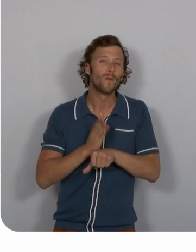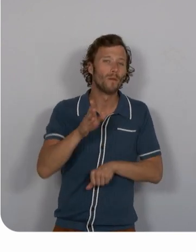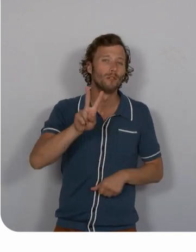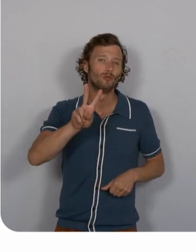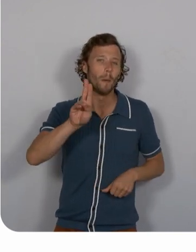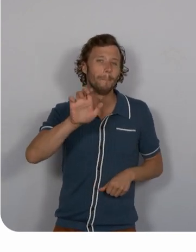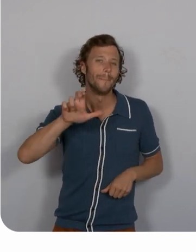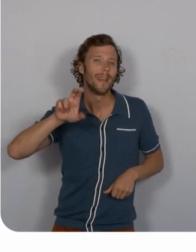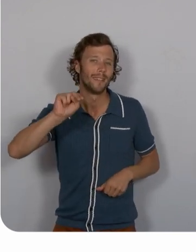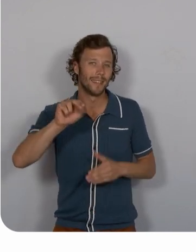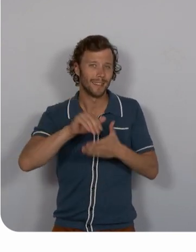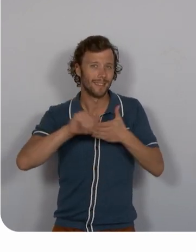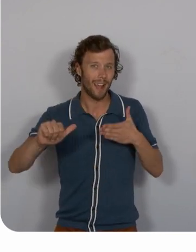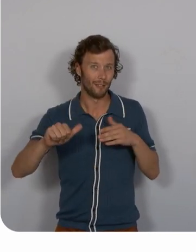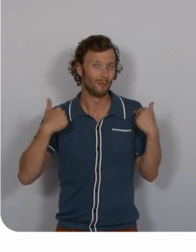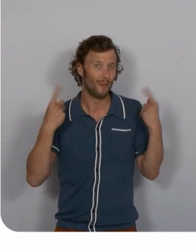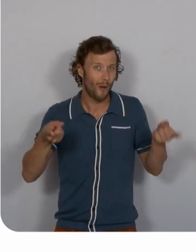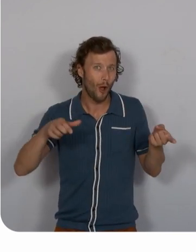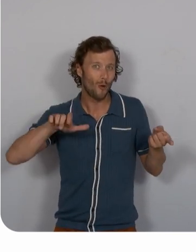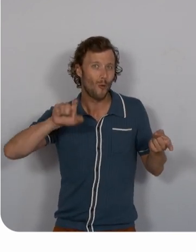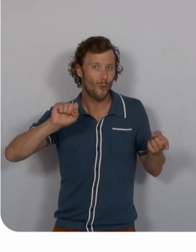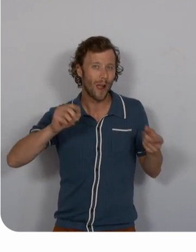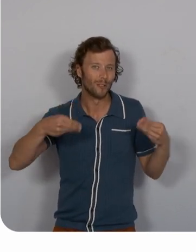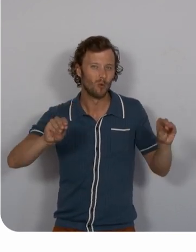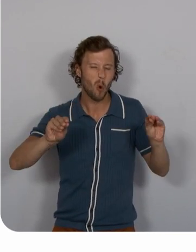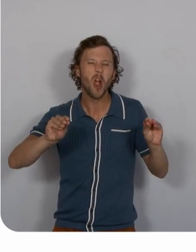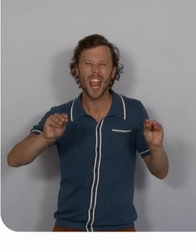the Quest store. Yeah.